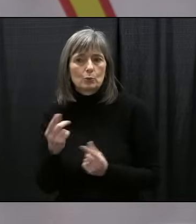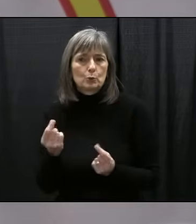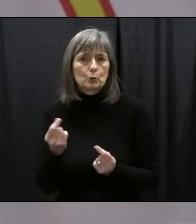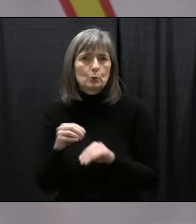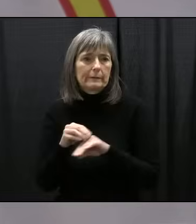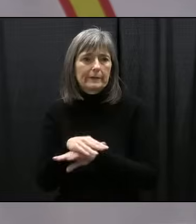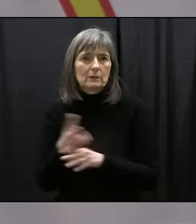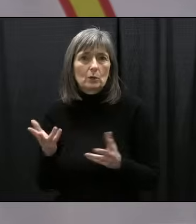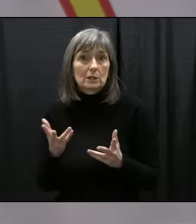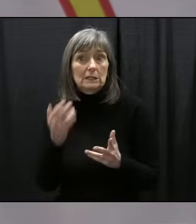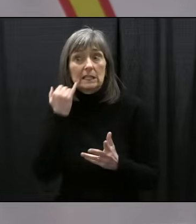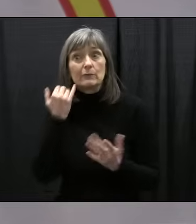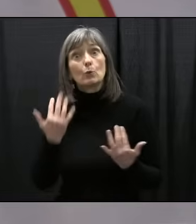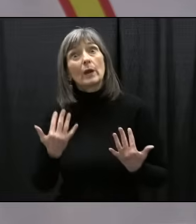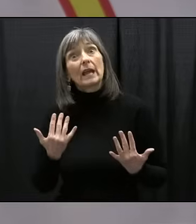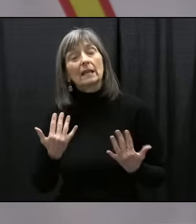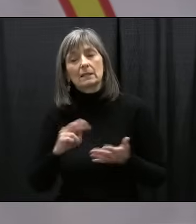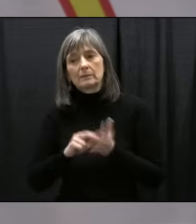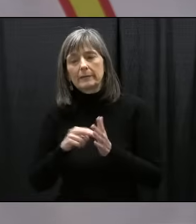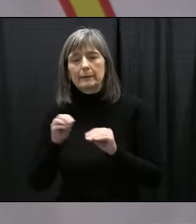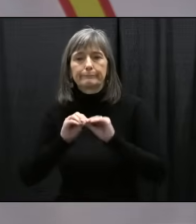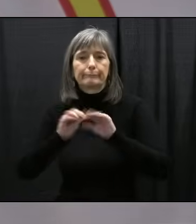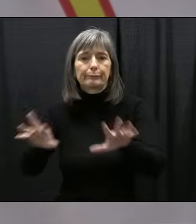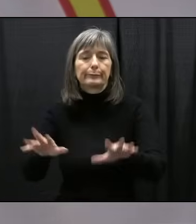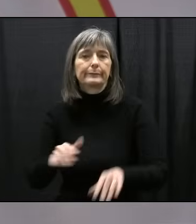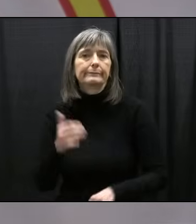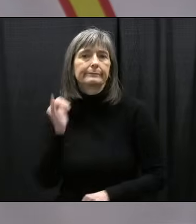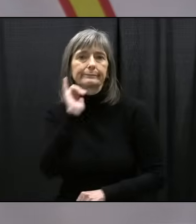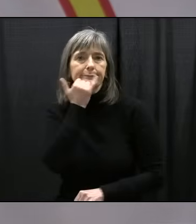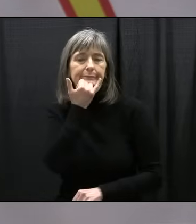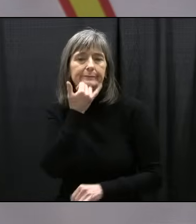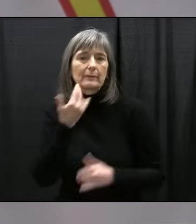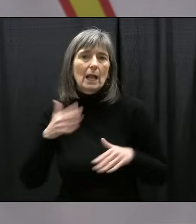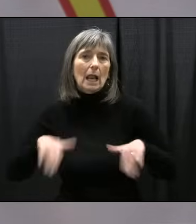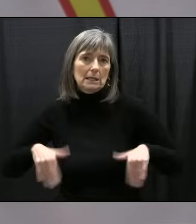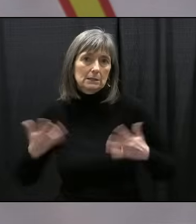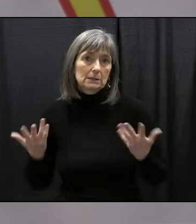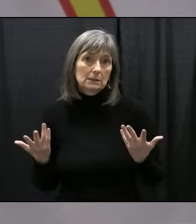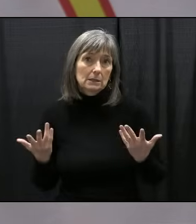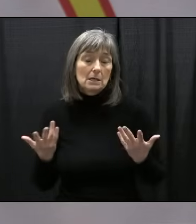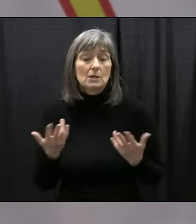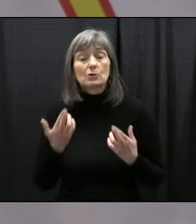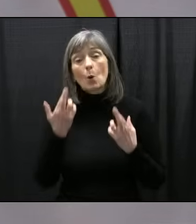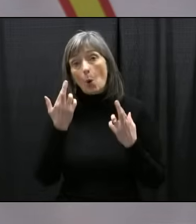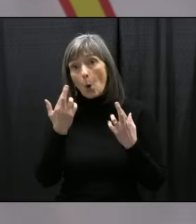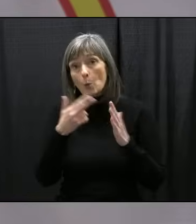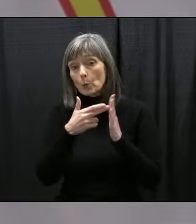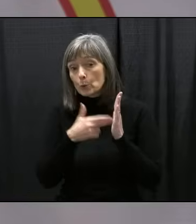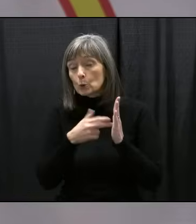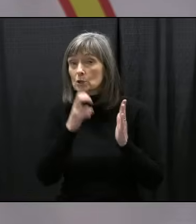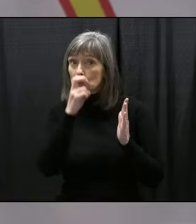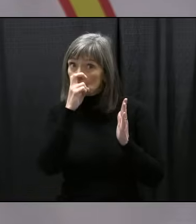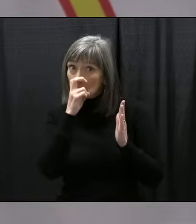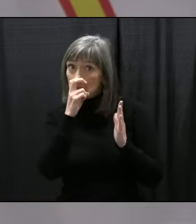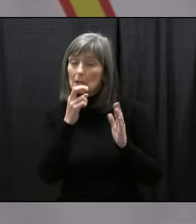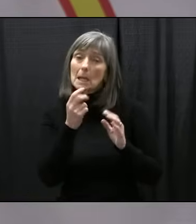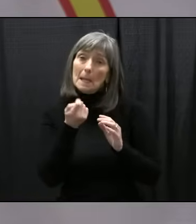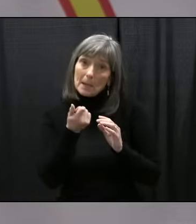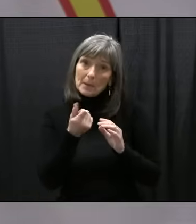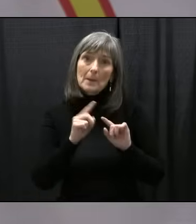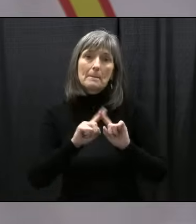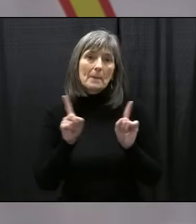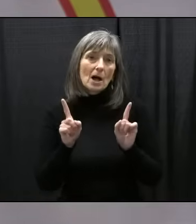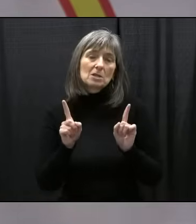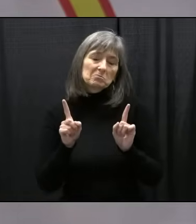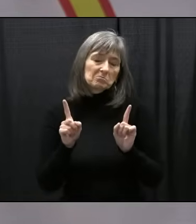some of the impacts, it may be too late. So hopefully all of these measures are short-lived, but we feel like this is the important thing to do right now.